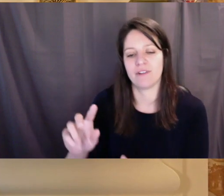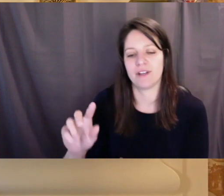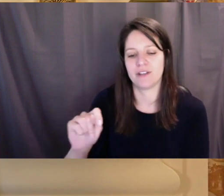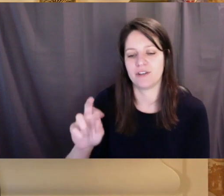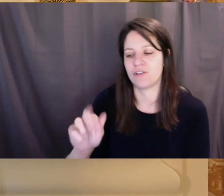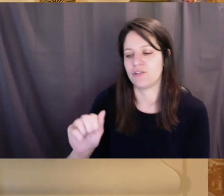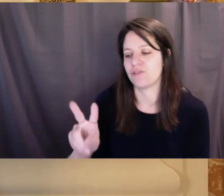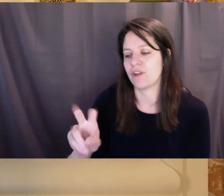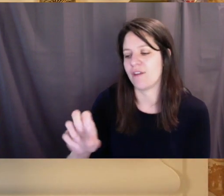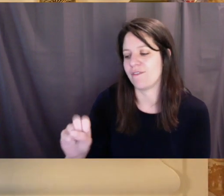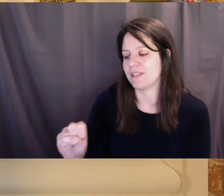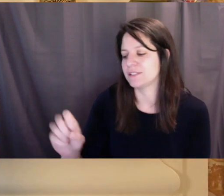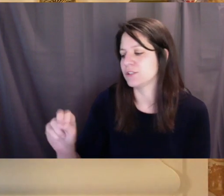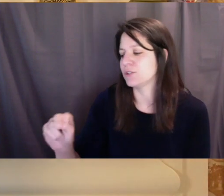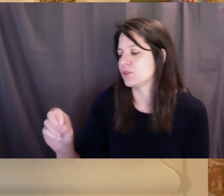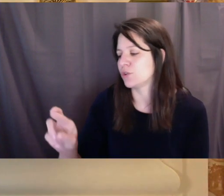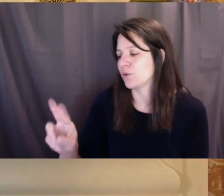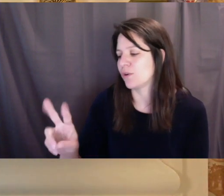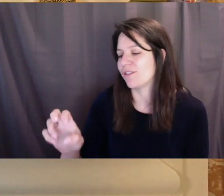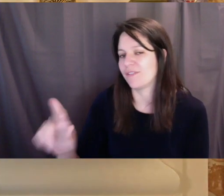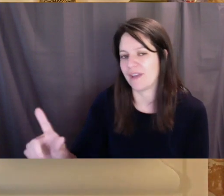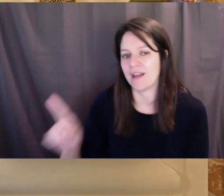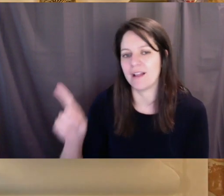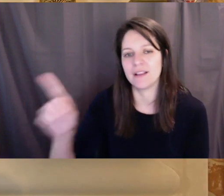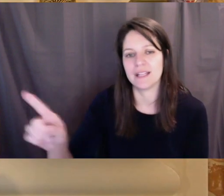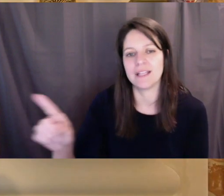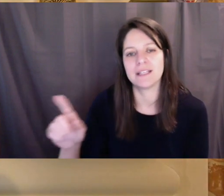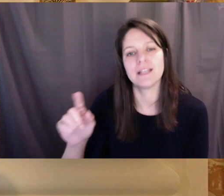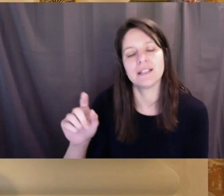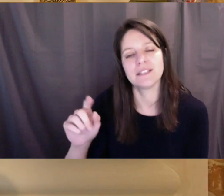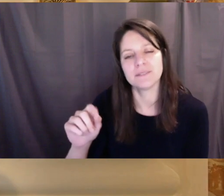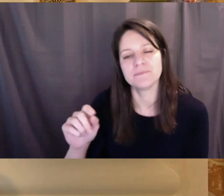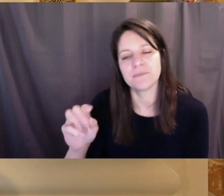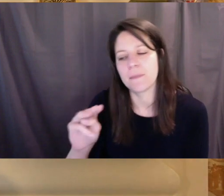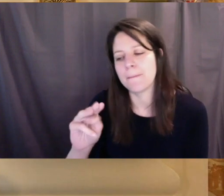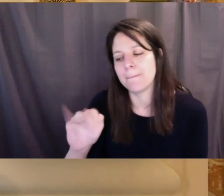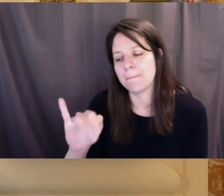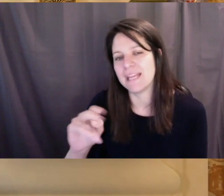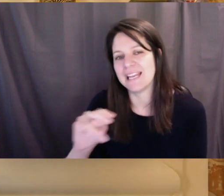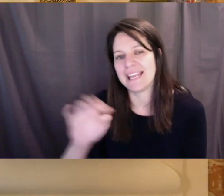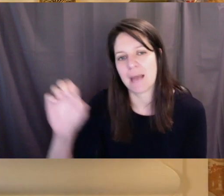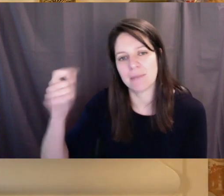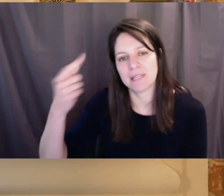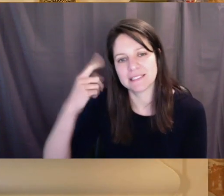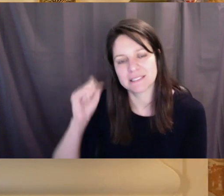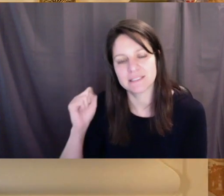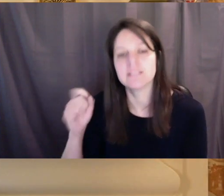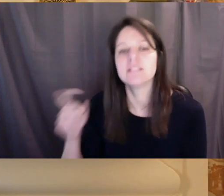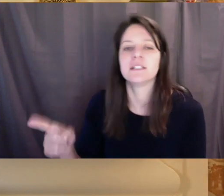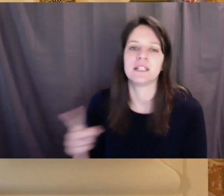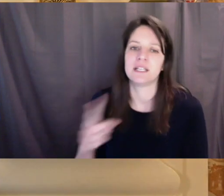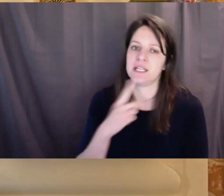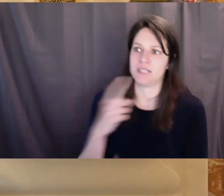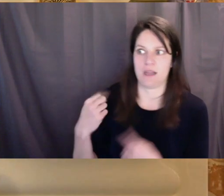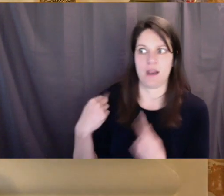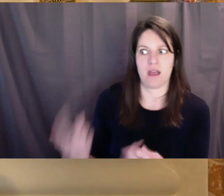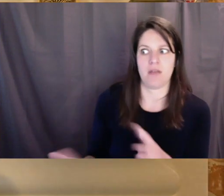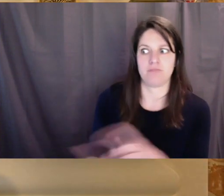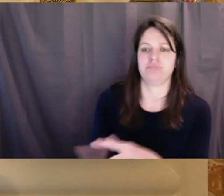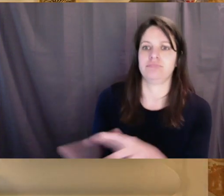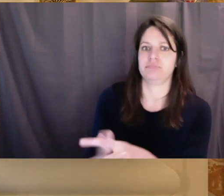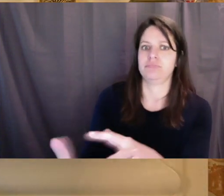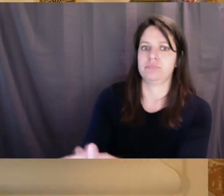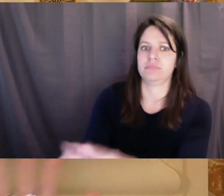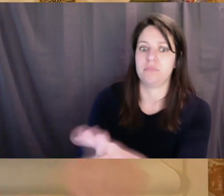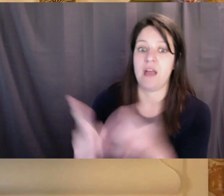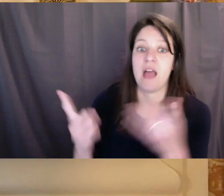My colleague, the Reverend Travis Norvell, is a pastor at Judson Memorial in Minneapolis. And he has said that it seems that